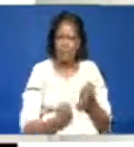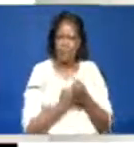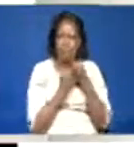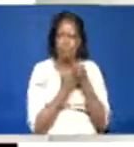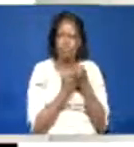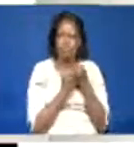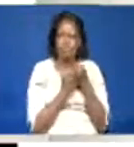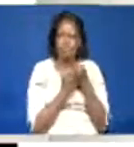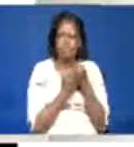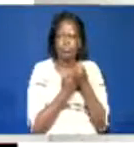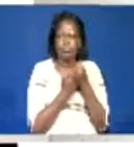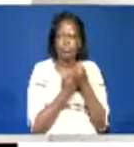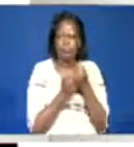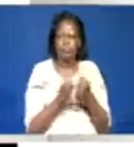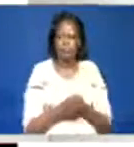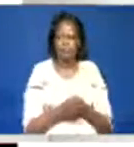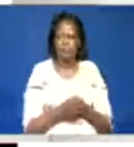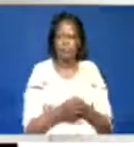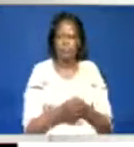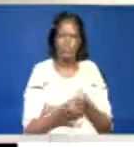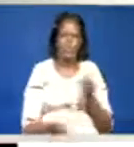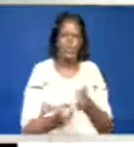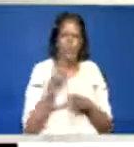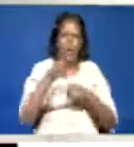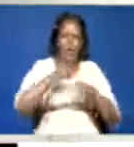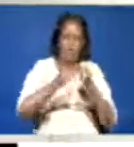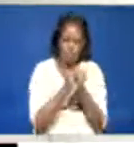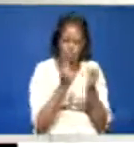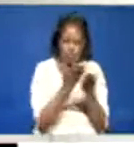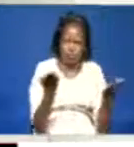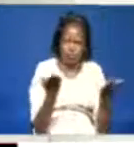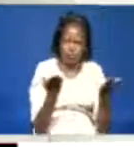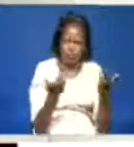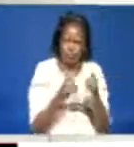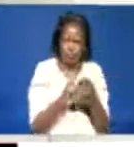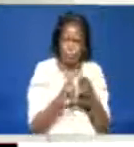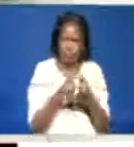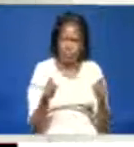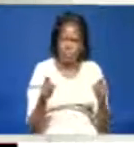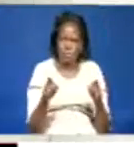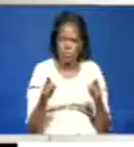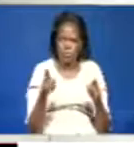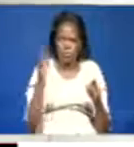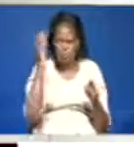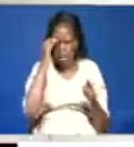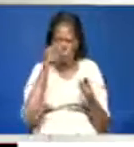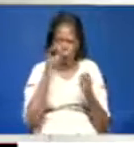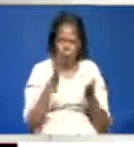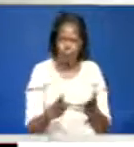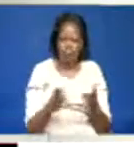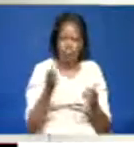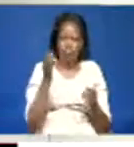it. Create activities so that it can go to journalism, it can go to dating club, it can go